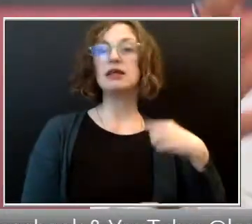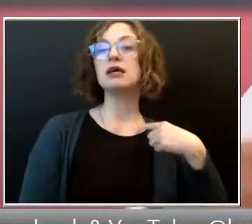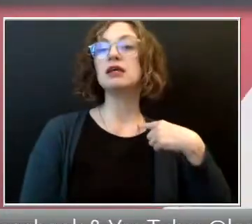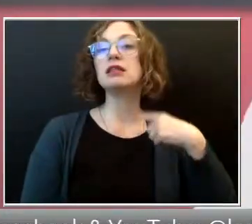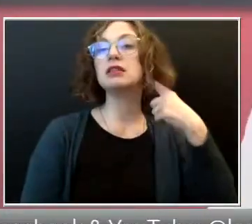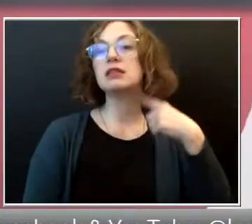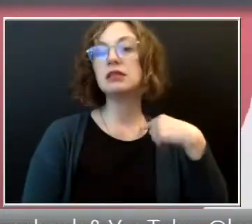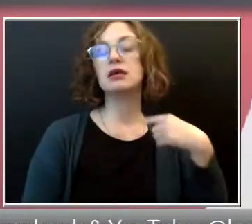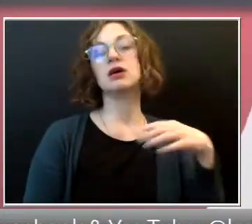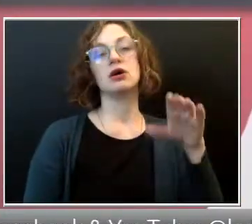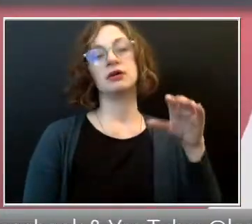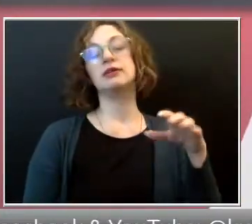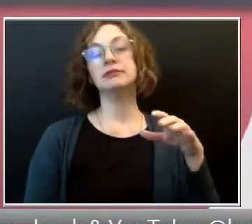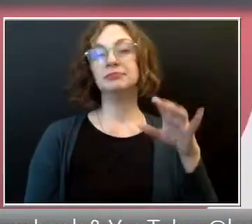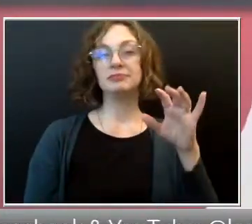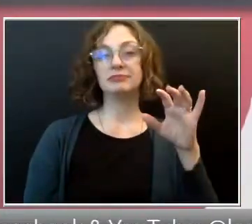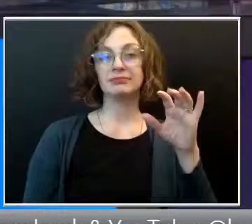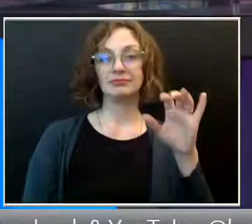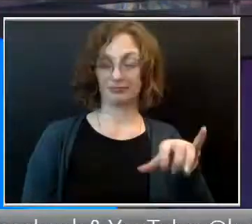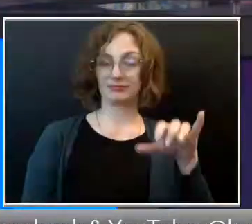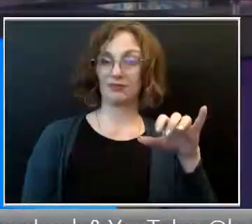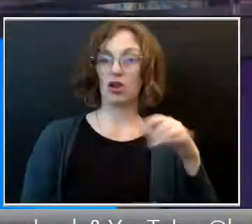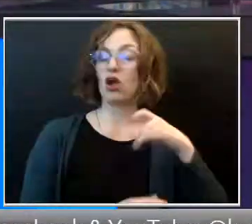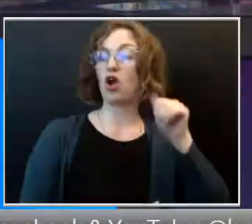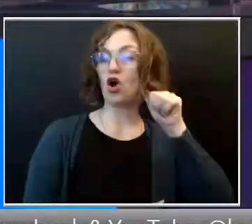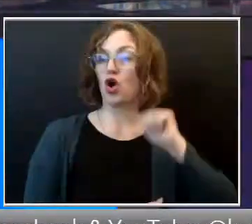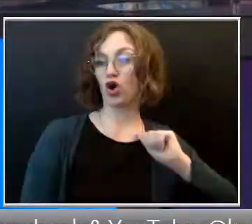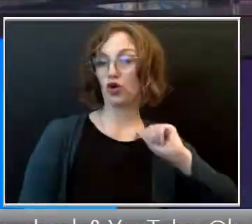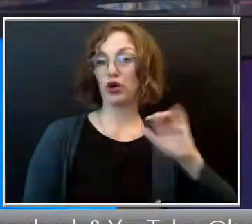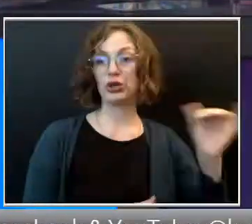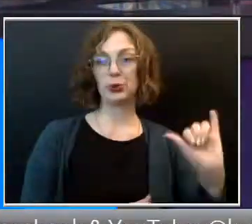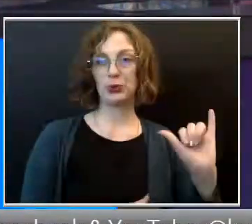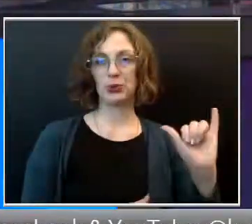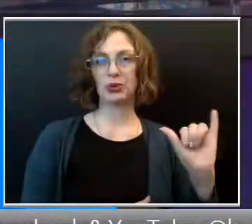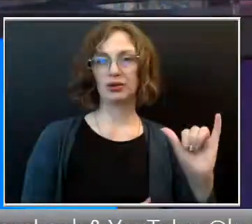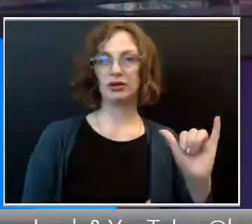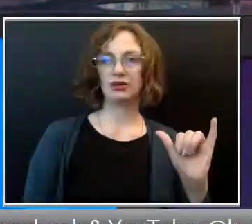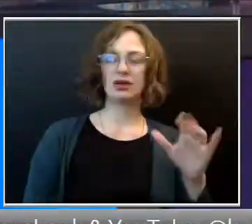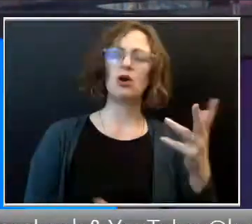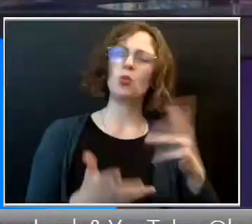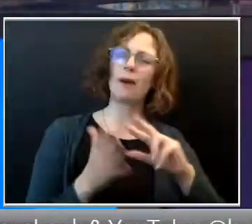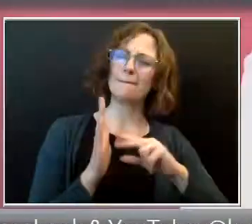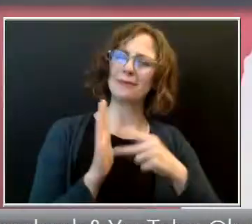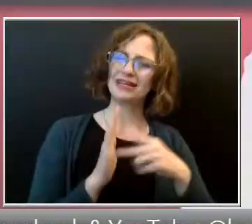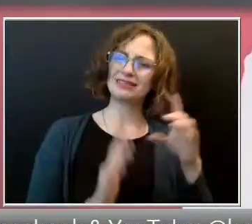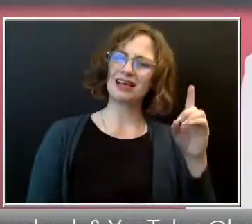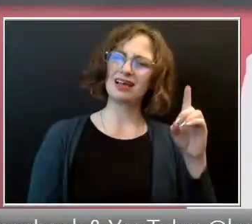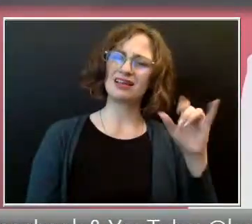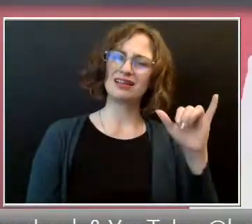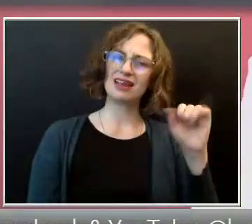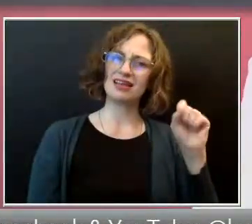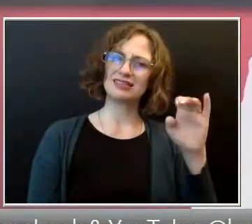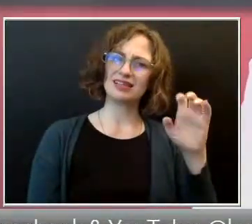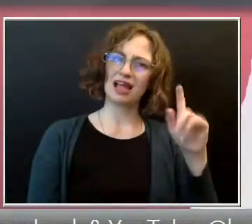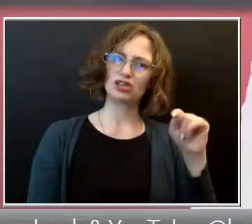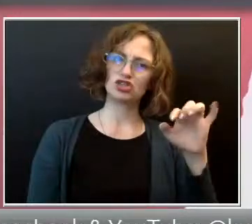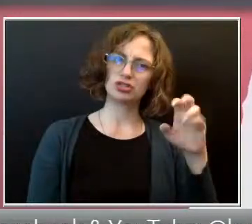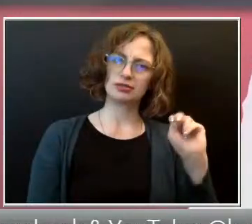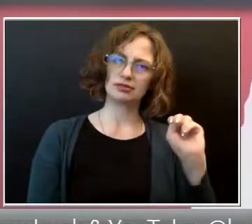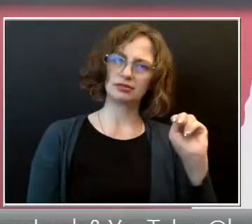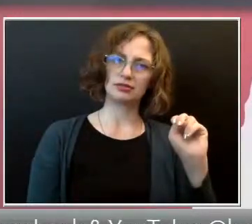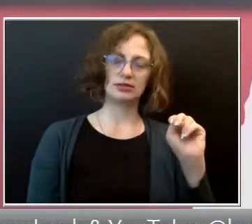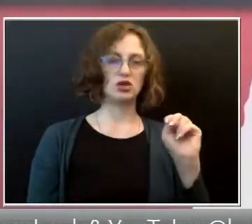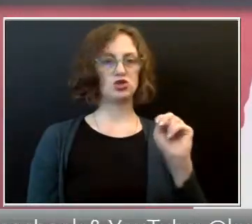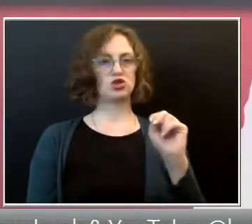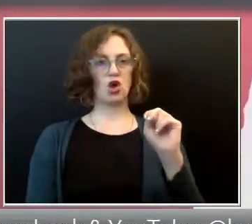flow, also causes stroke as well. For people unfamiliar with a dissection, what is that? What's happening? If you're looking at an artery like this, these are the two